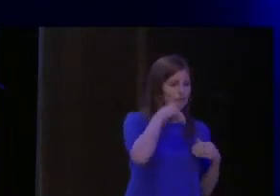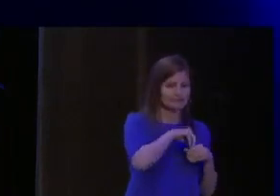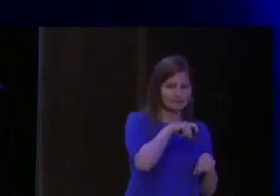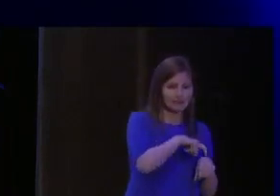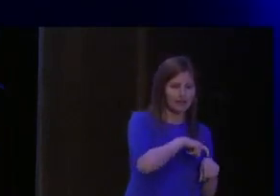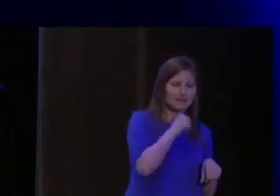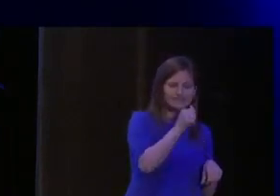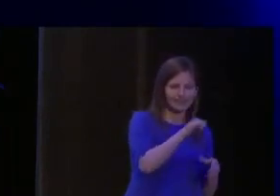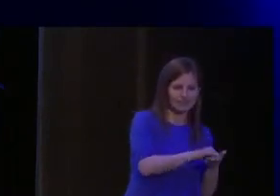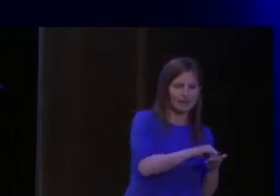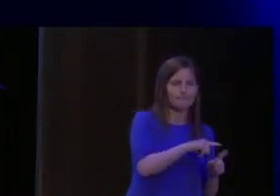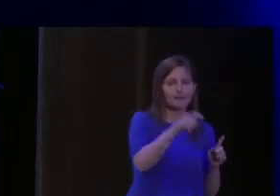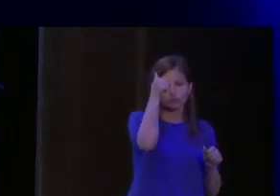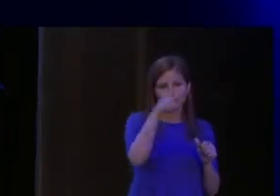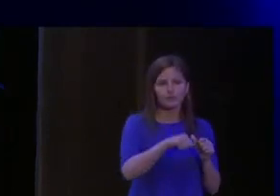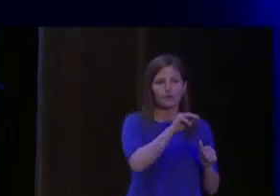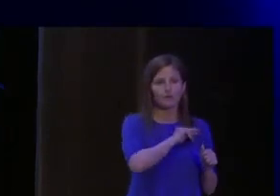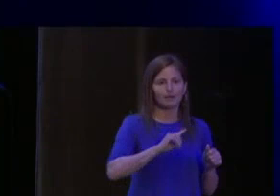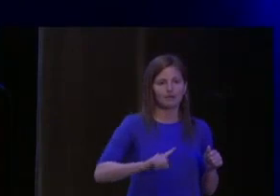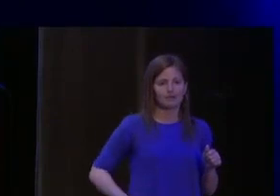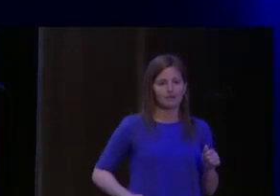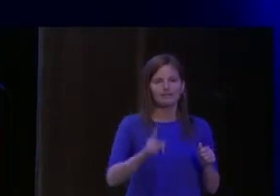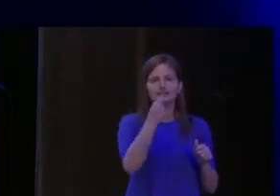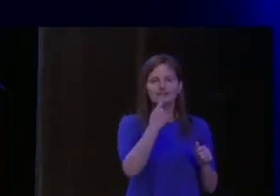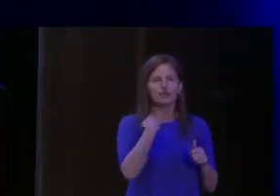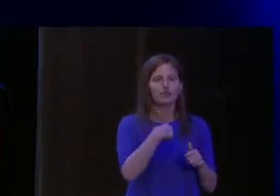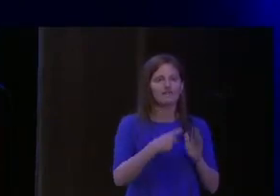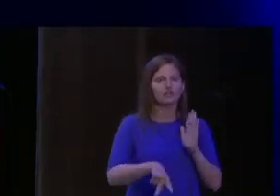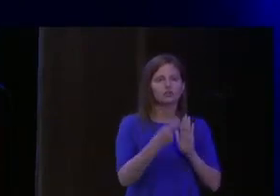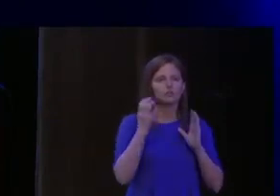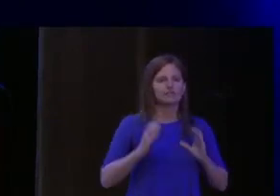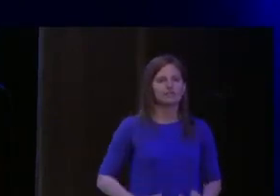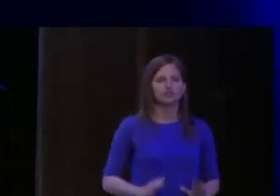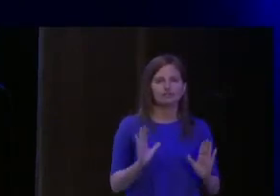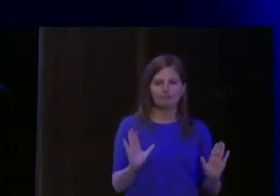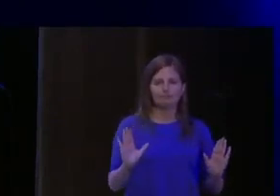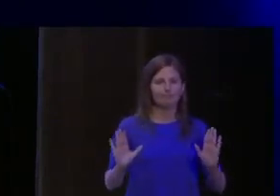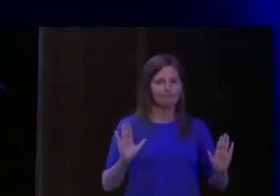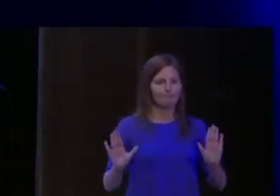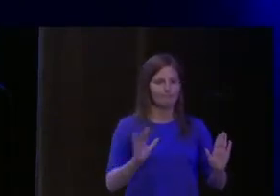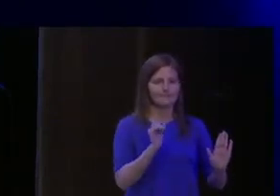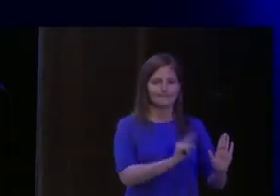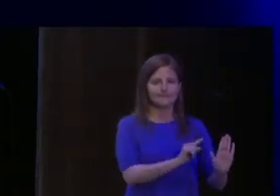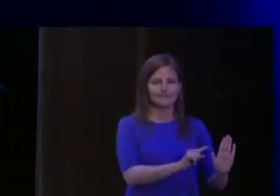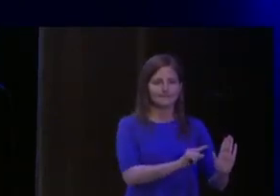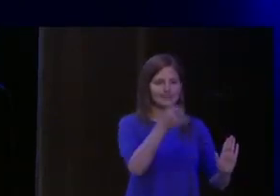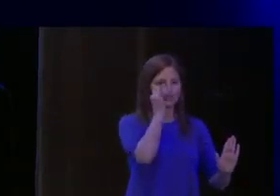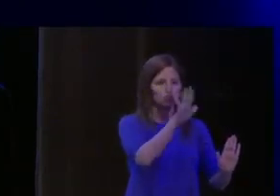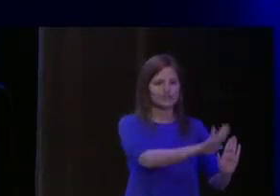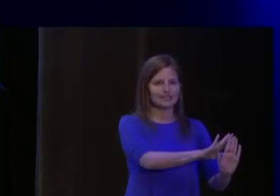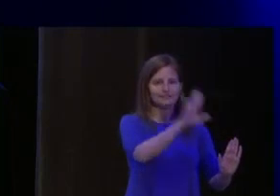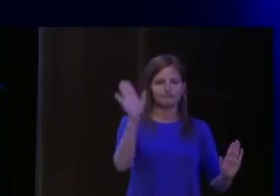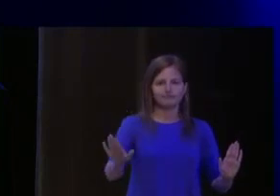we remember what Dr. King said. He said that we have a dual citizenship. We have a citizenship in eternity